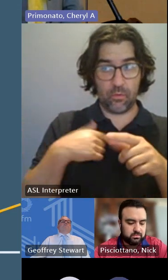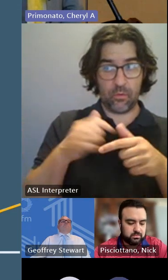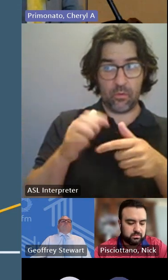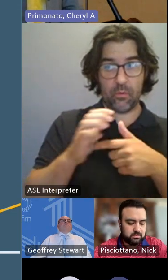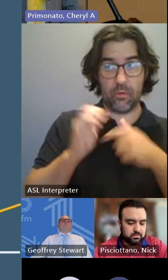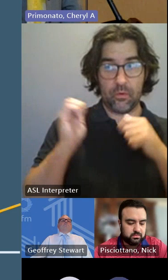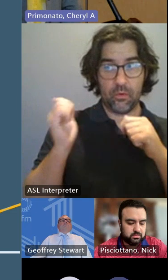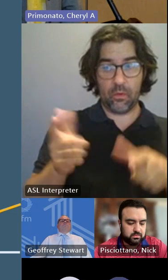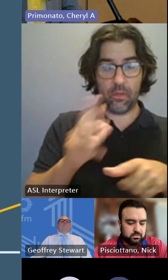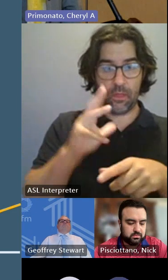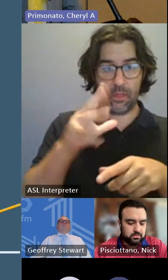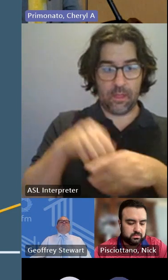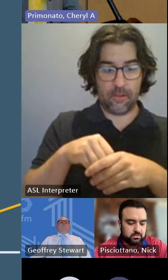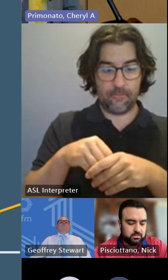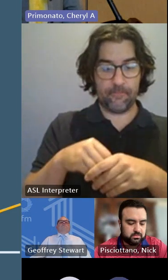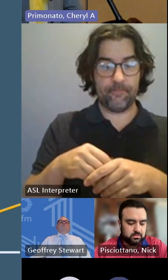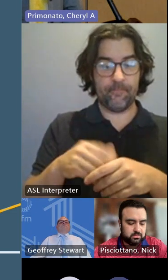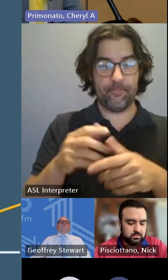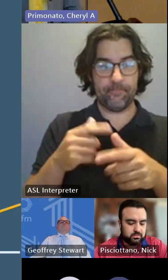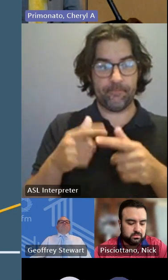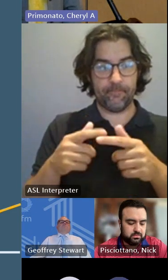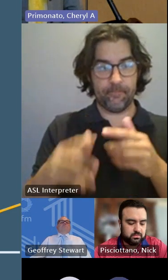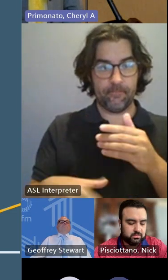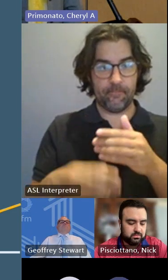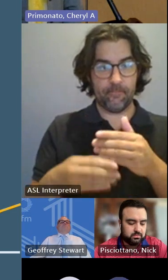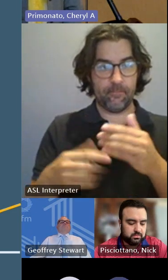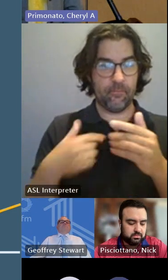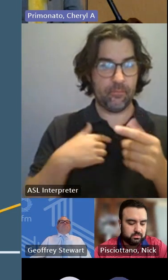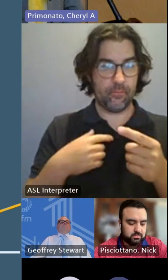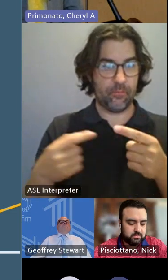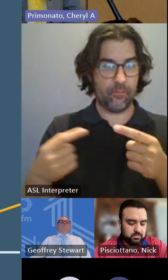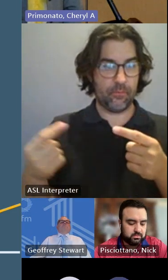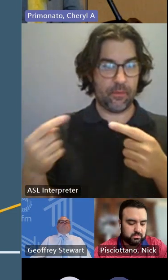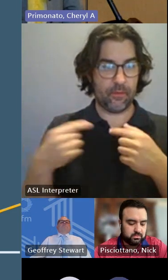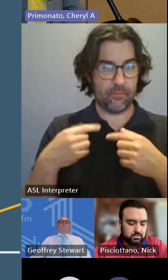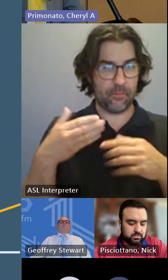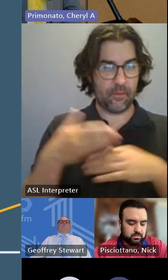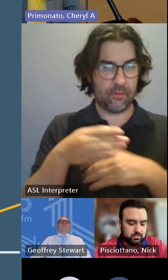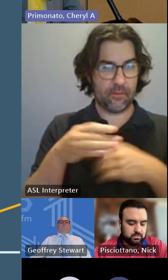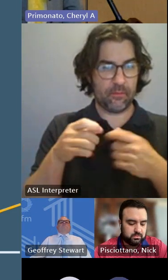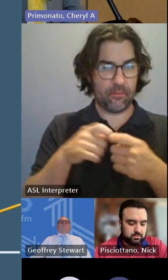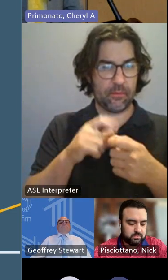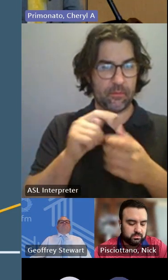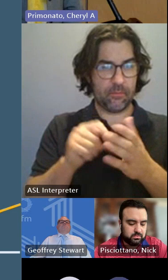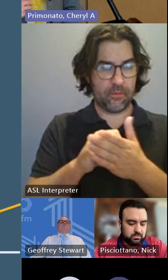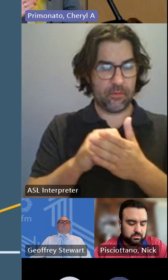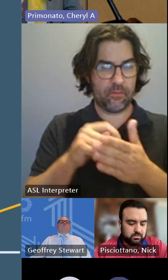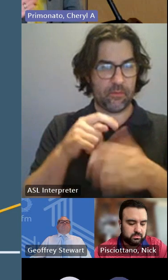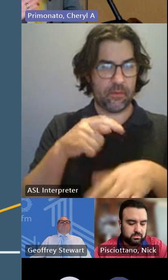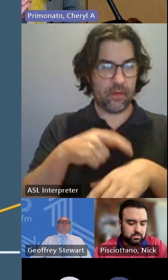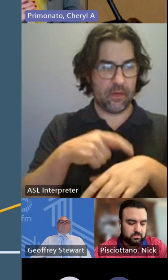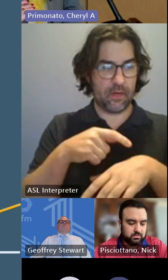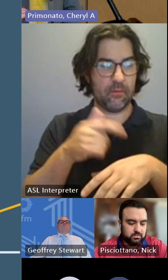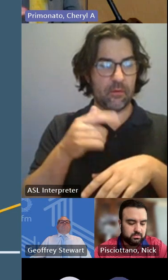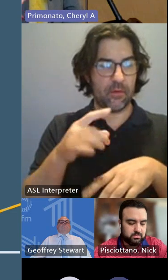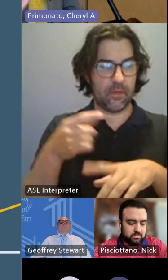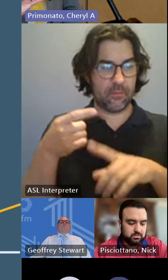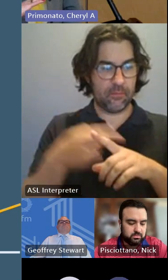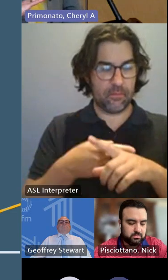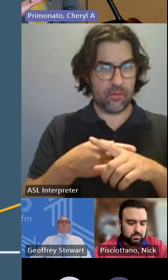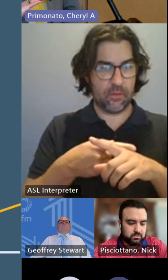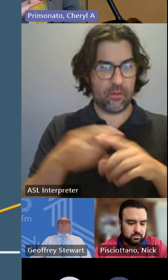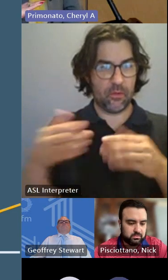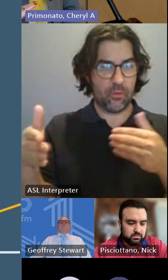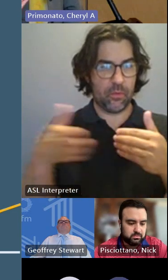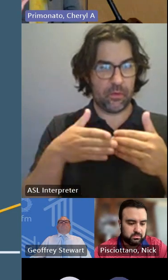to participate. And then we have built in that we will come back after a certain window of time, in an 18-month window, to see how we're matching up